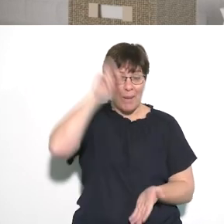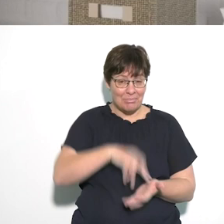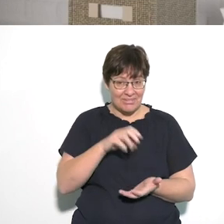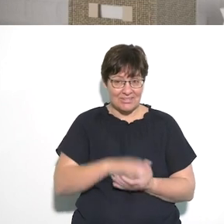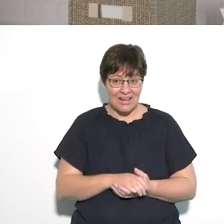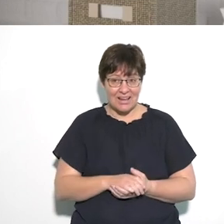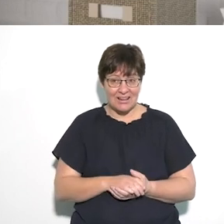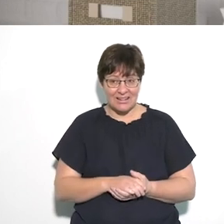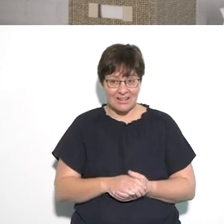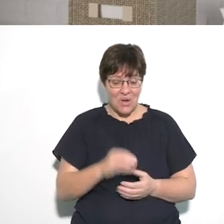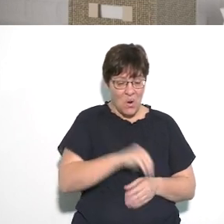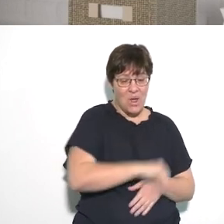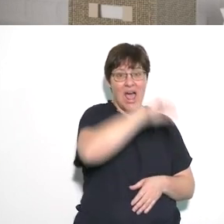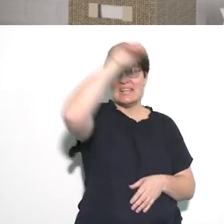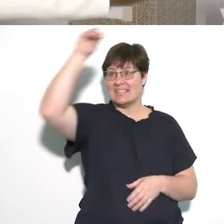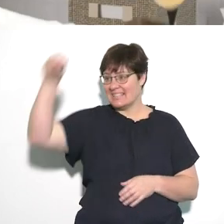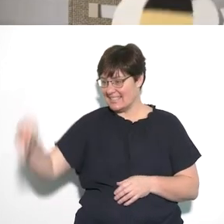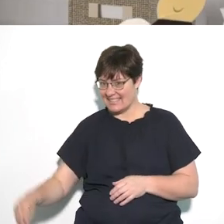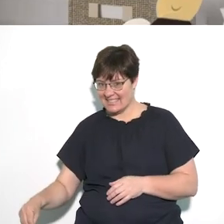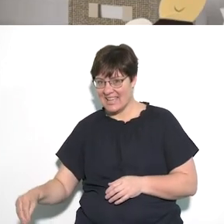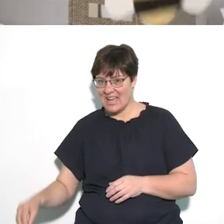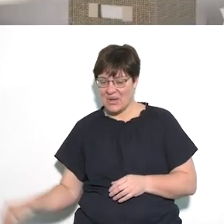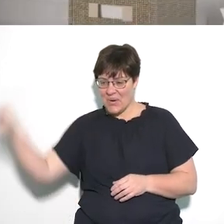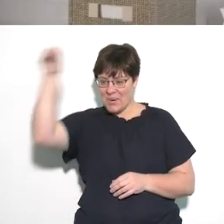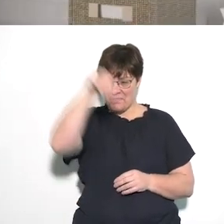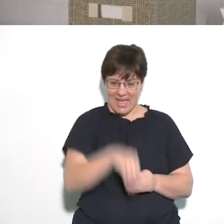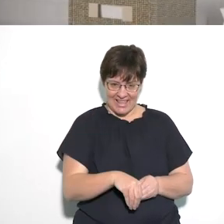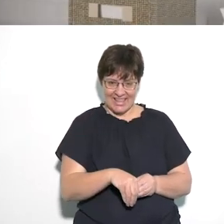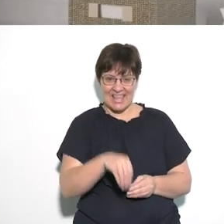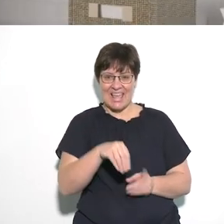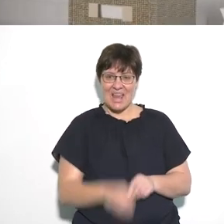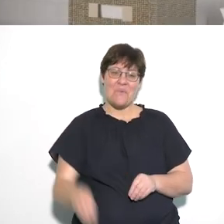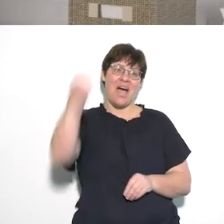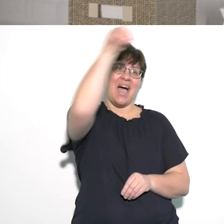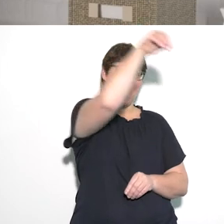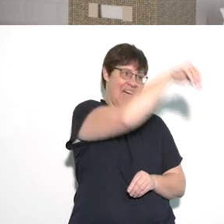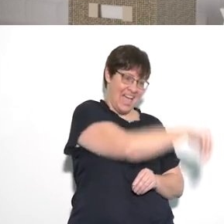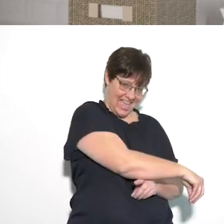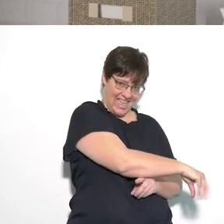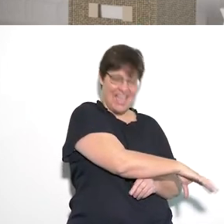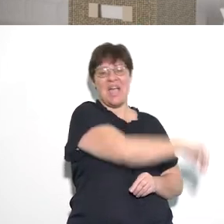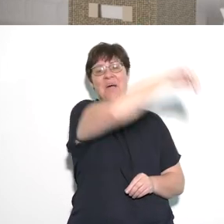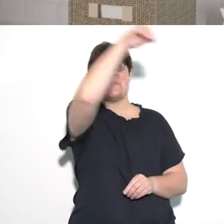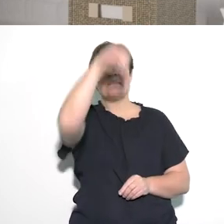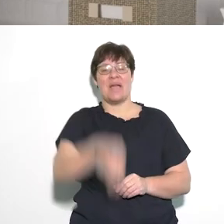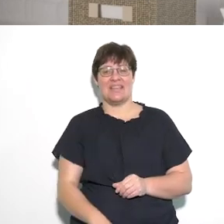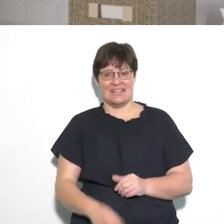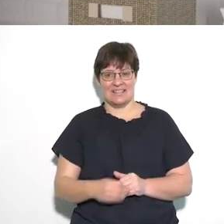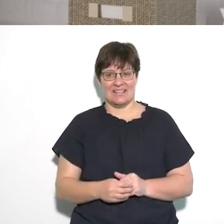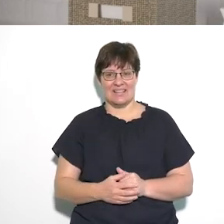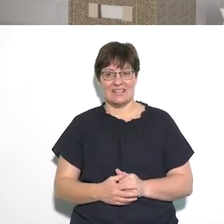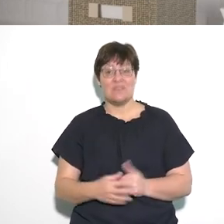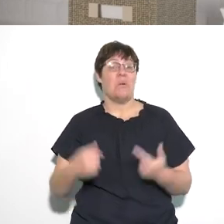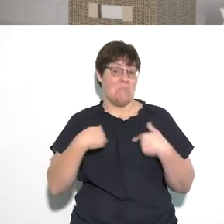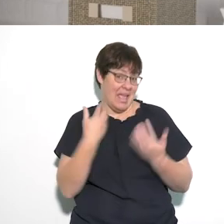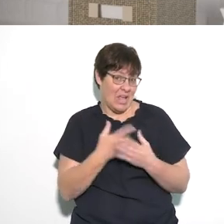jump. I think it wants to go wide that side and back in the middle, and wide on the other side and